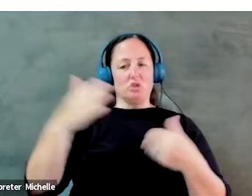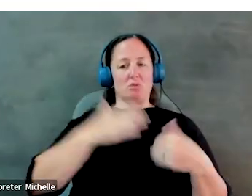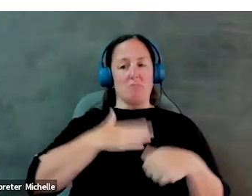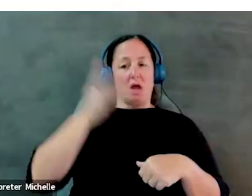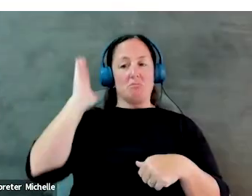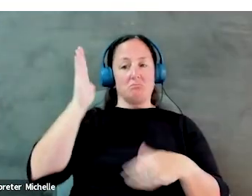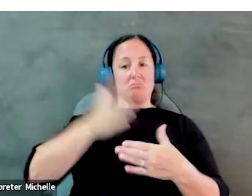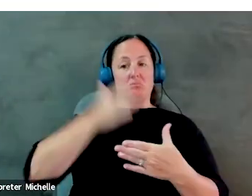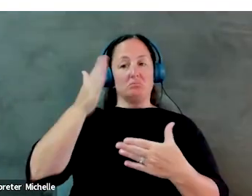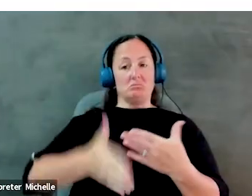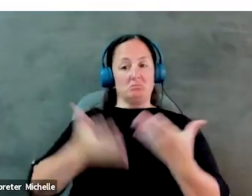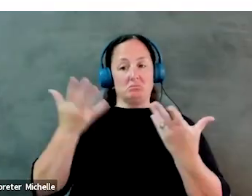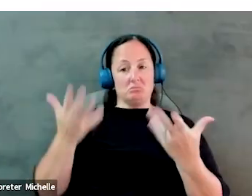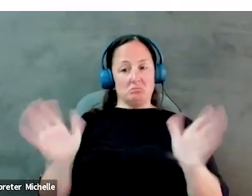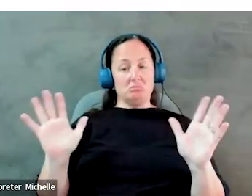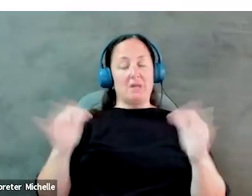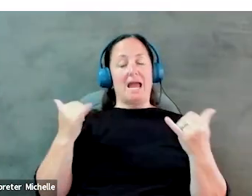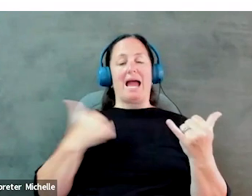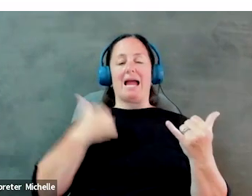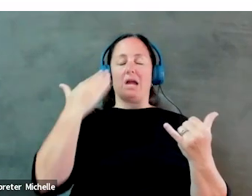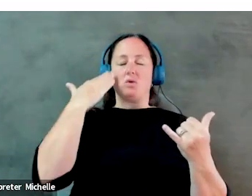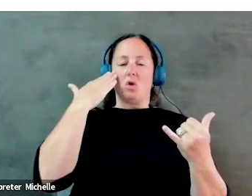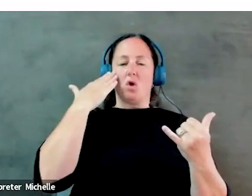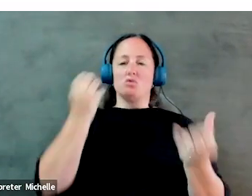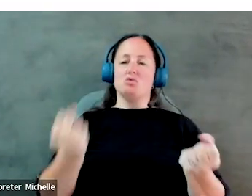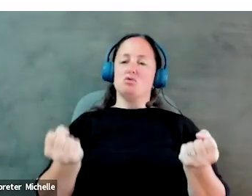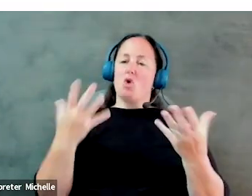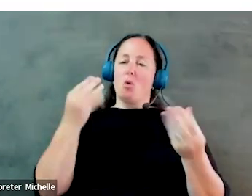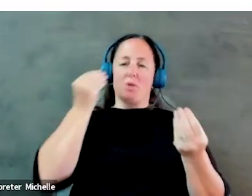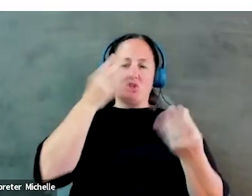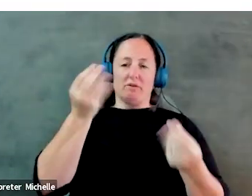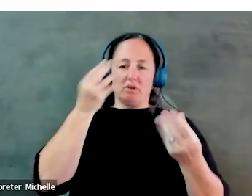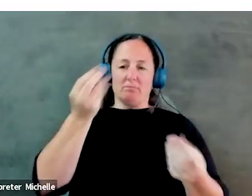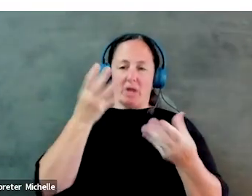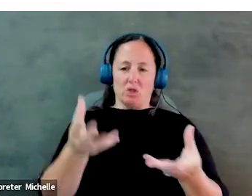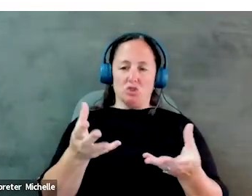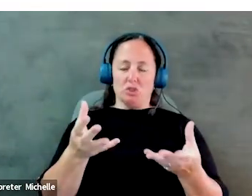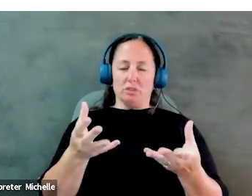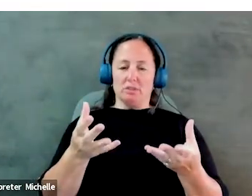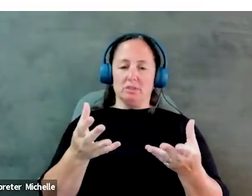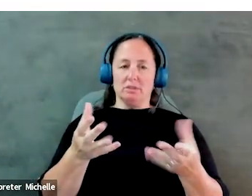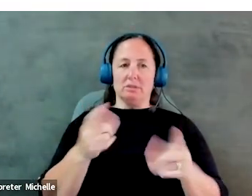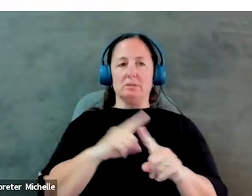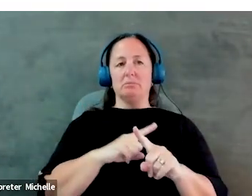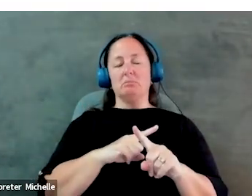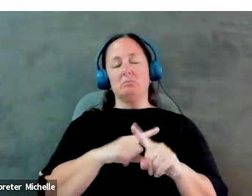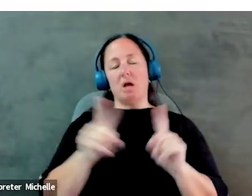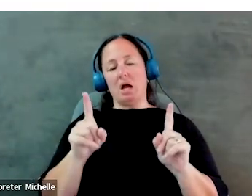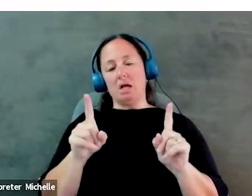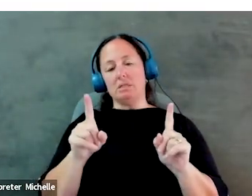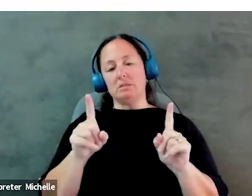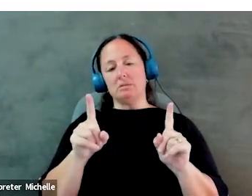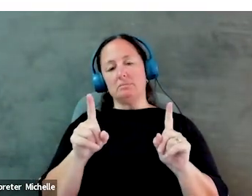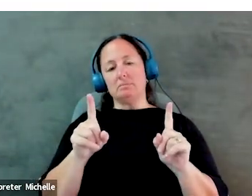this concludes my presentation. I know that there's so much information,